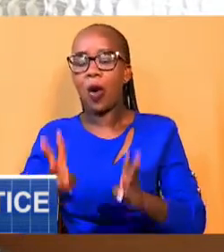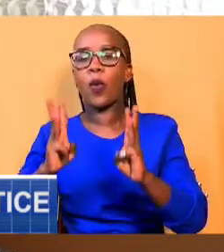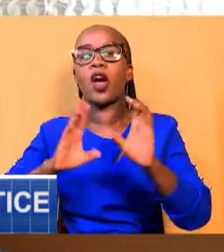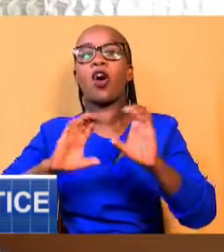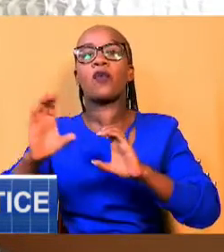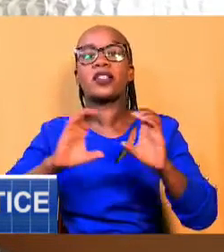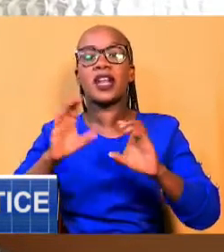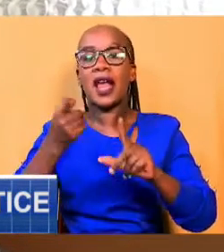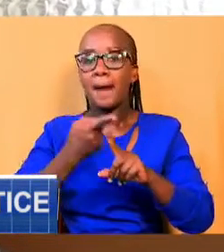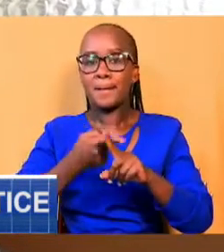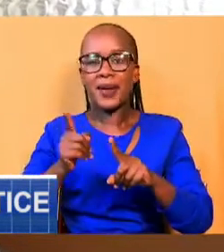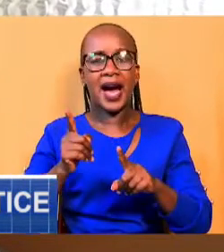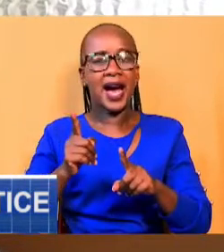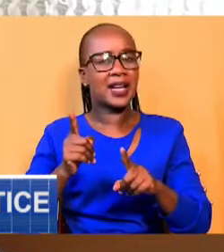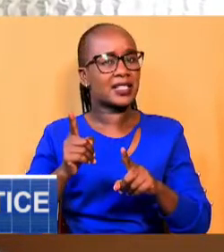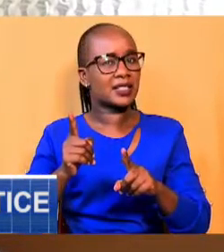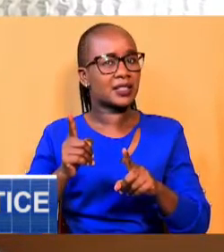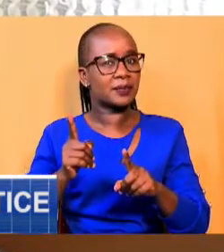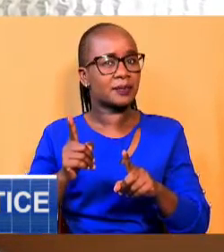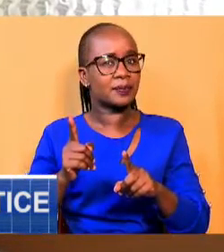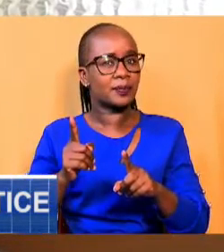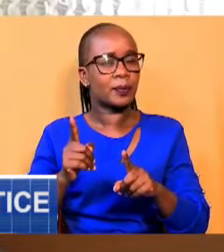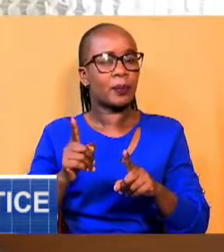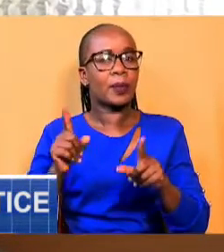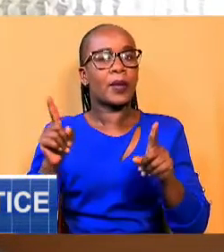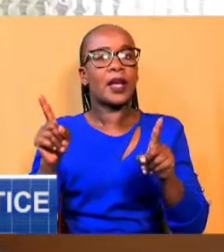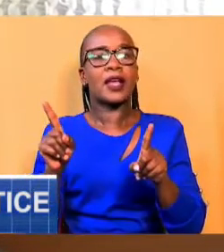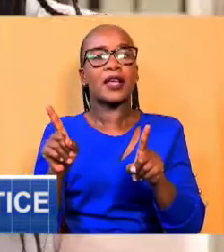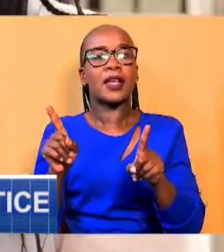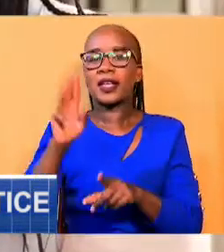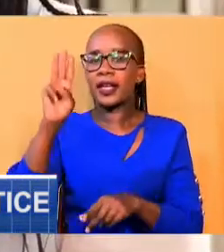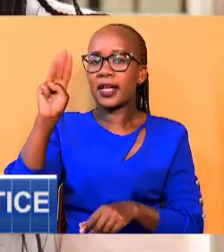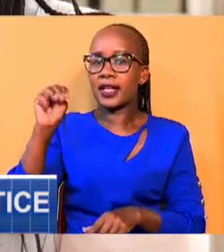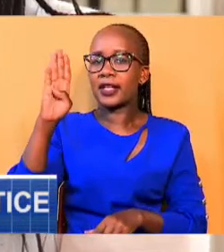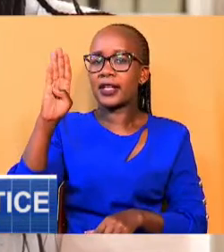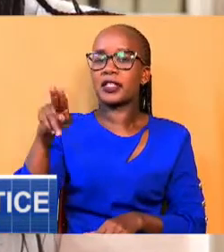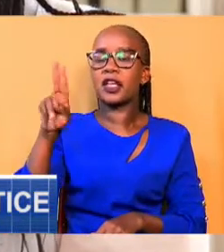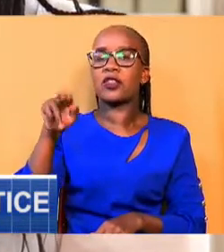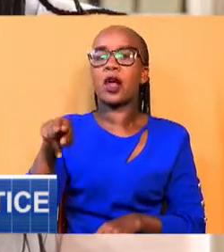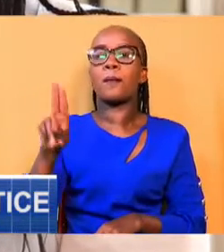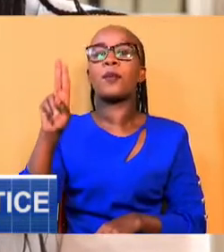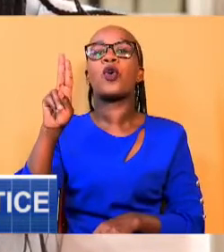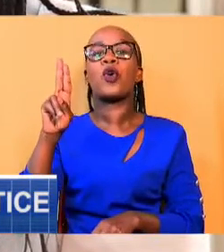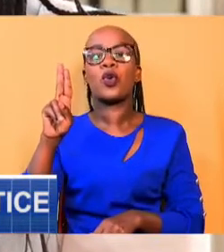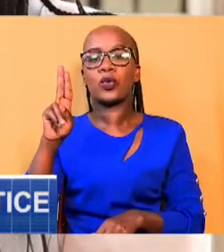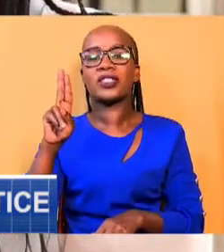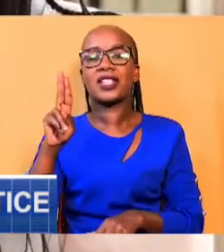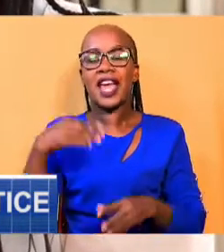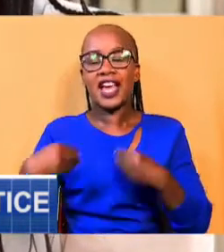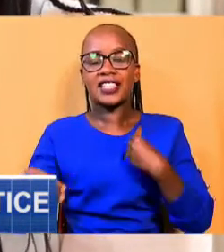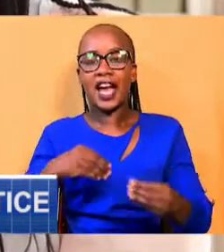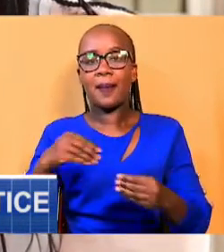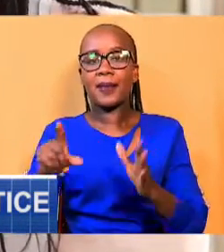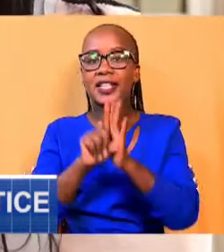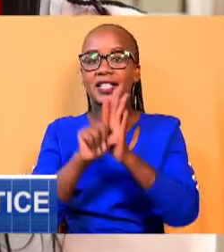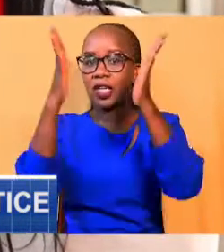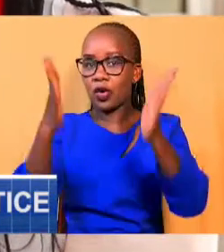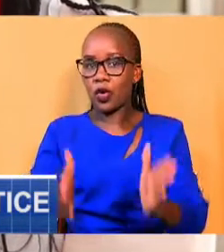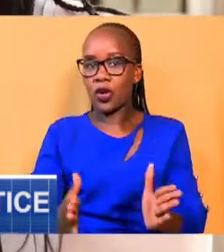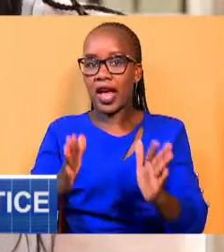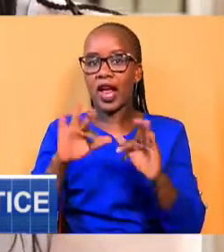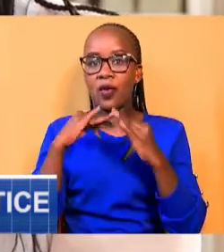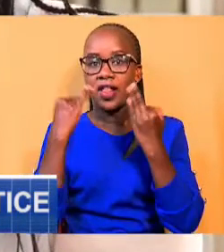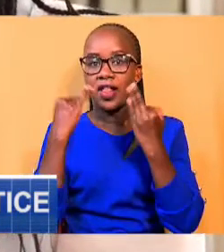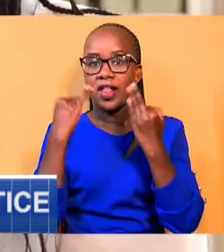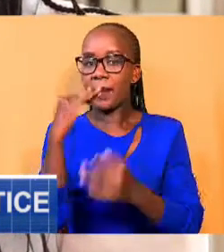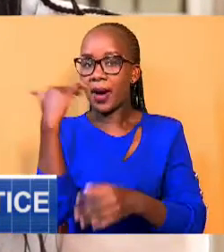communication devices. Lakini tunaziona kweli. Felicia Mboro is a disability rights lawyer and a parent to an